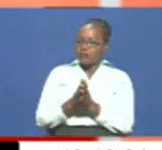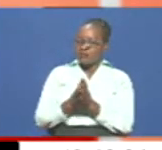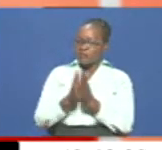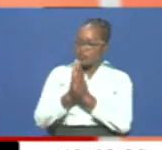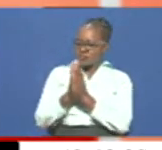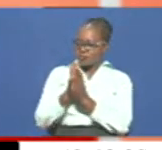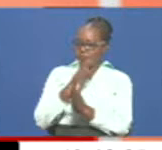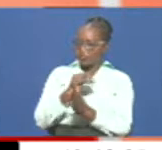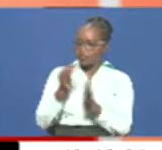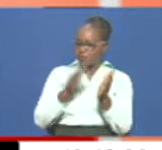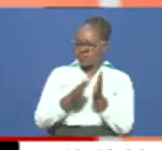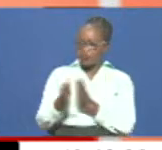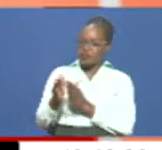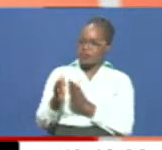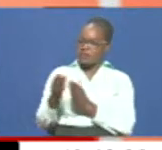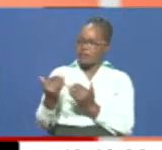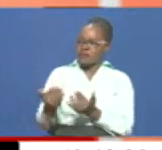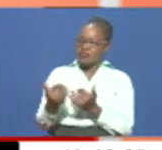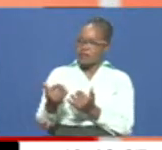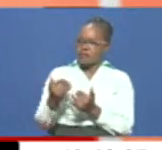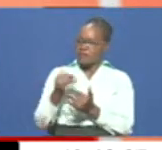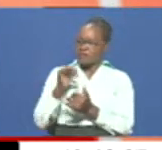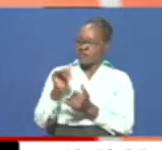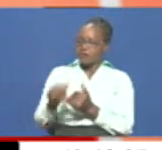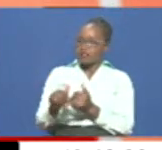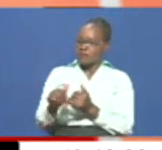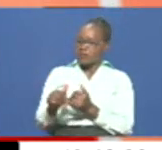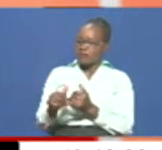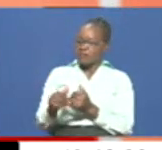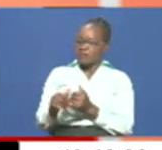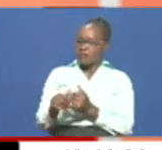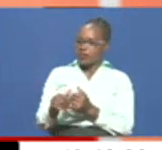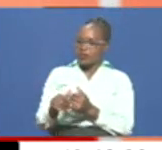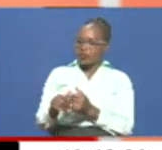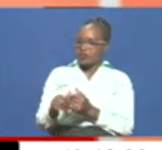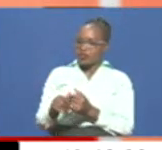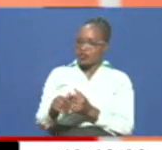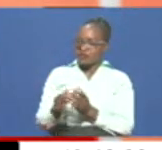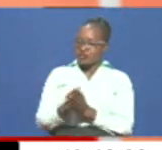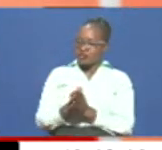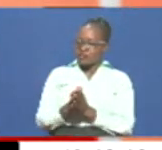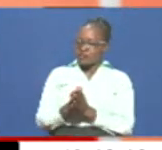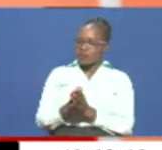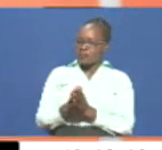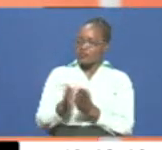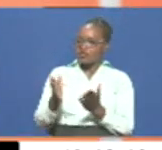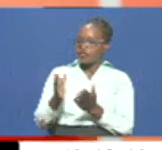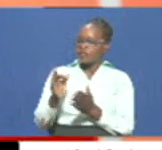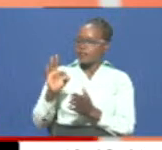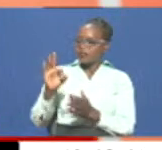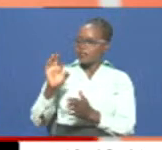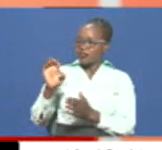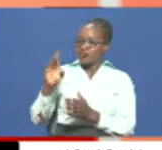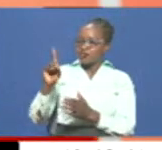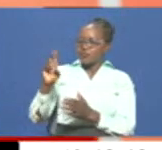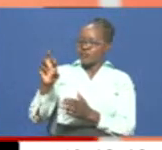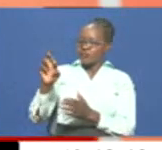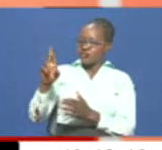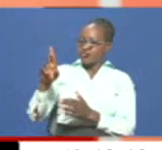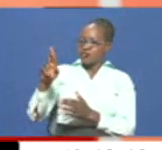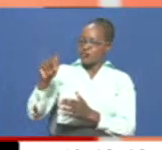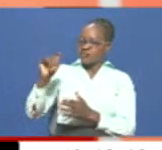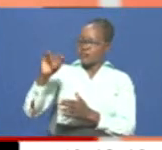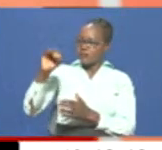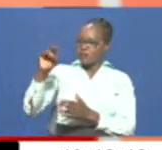our preparation right now is that we can be able to send all the federations which are part and parcel of the program. That would be something